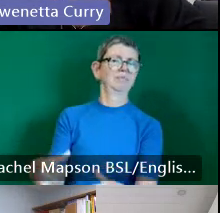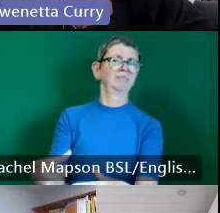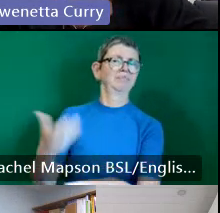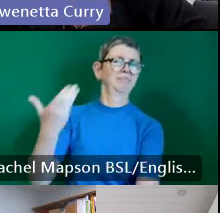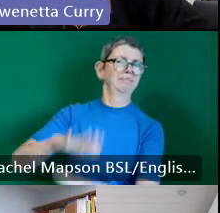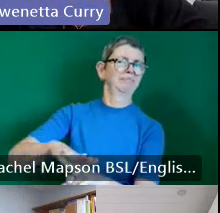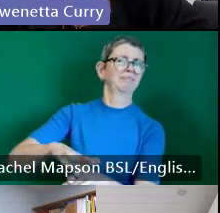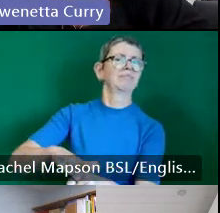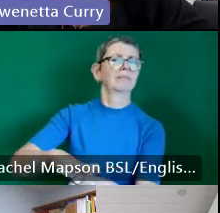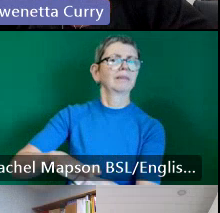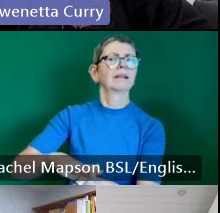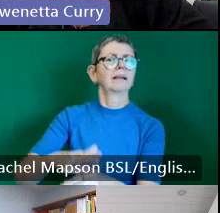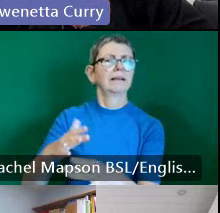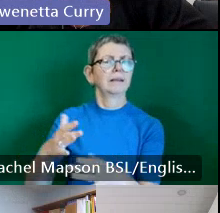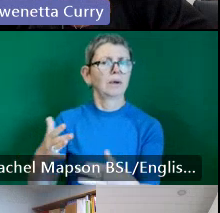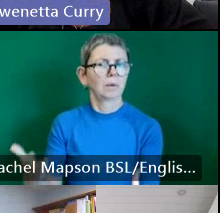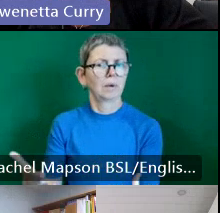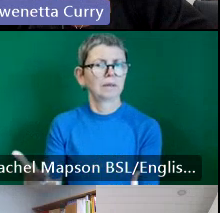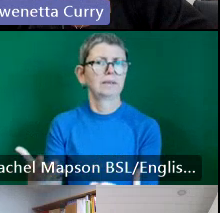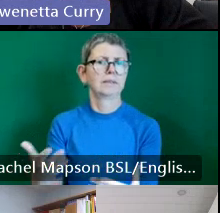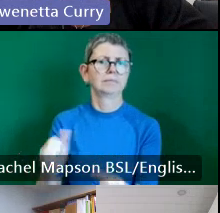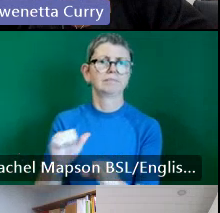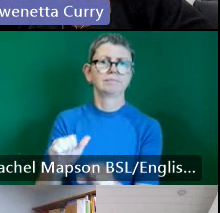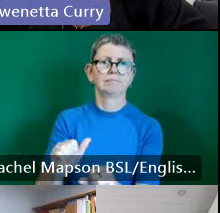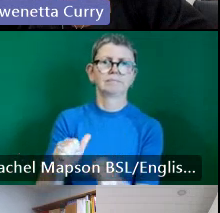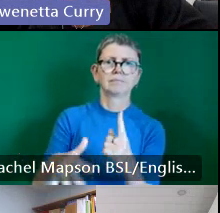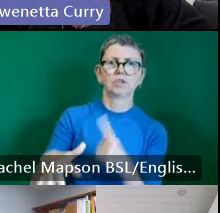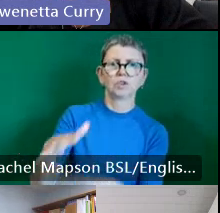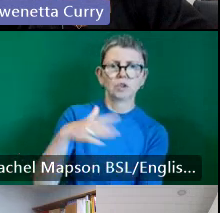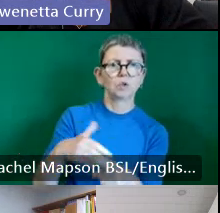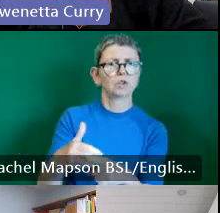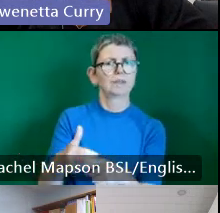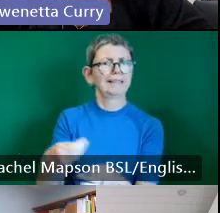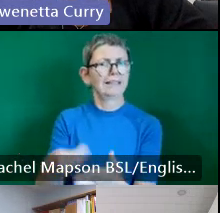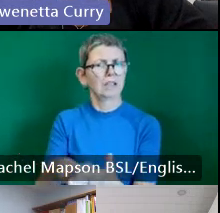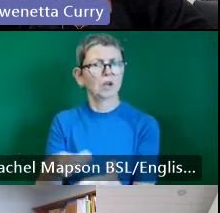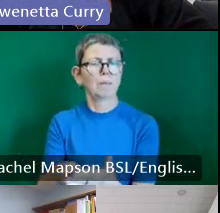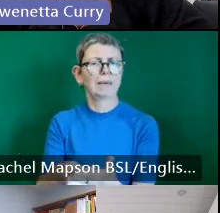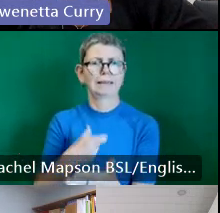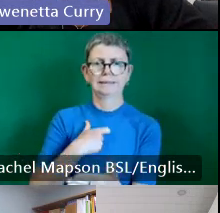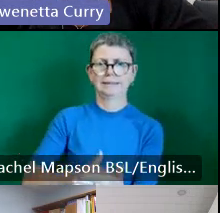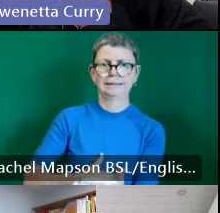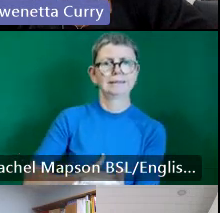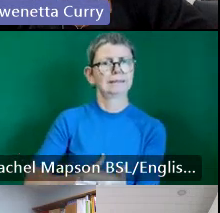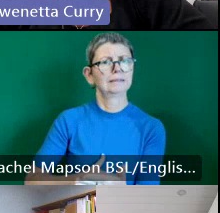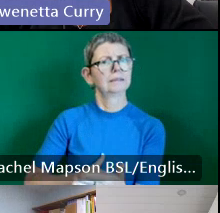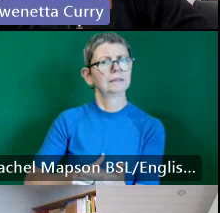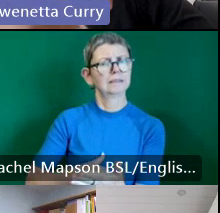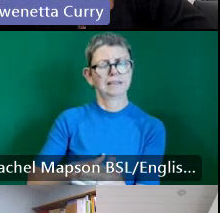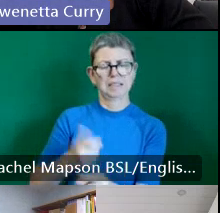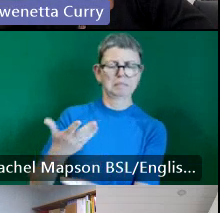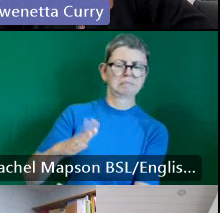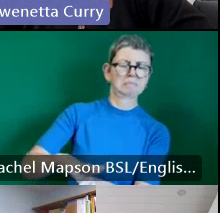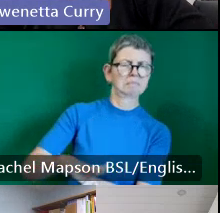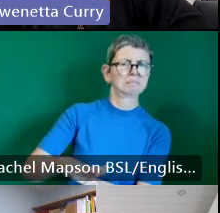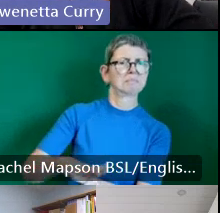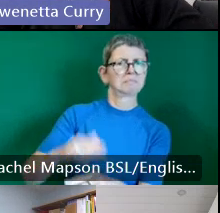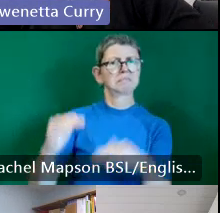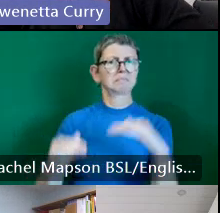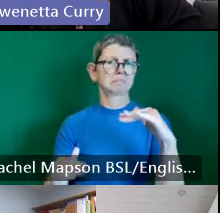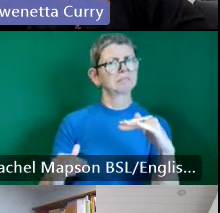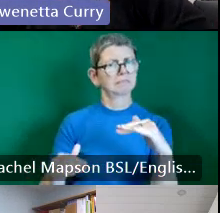social, economic, civic, and human standing on that basis. So deciding where people belong in the rungs of